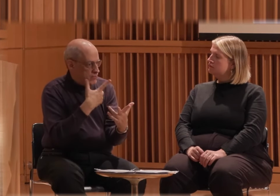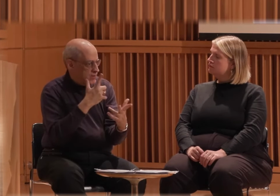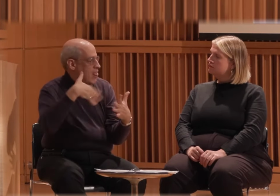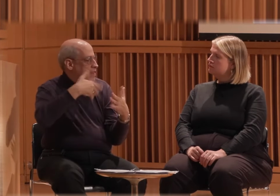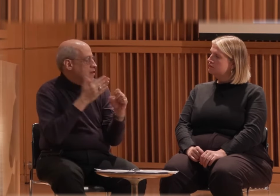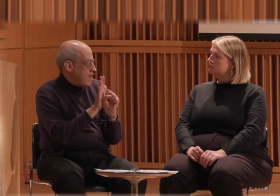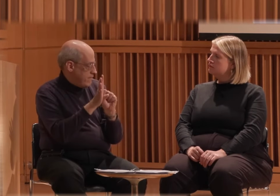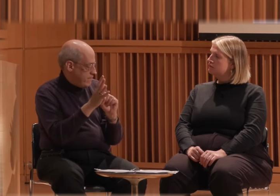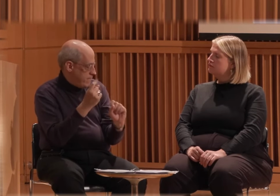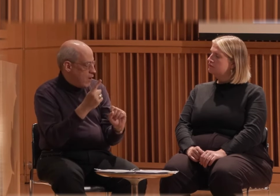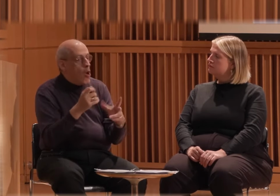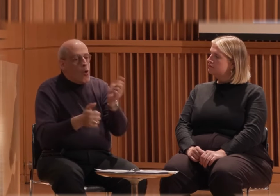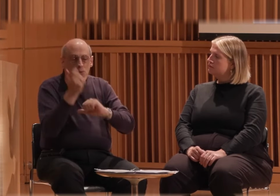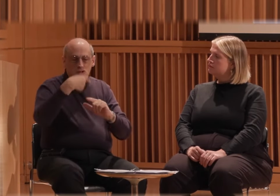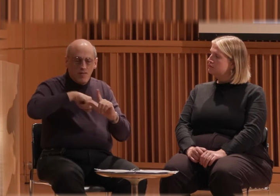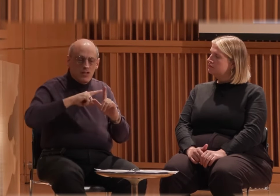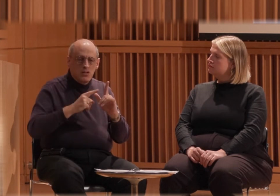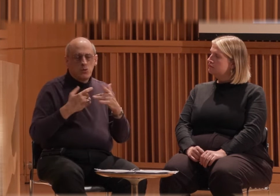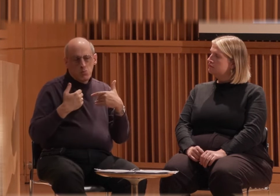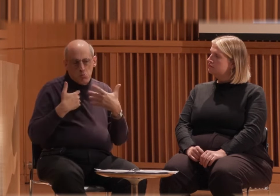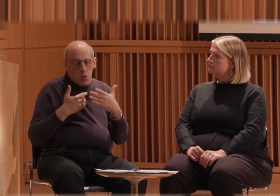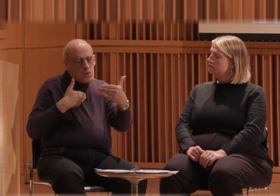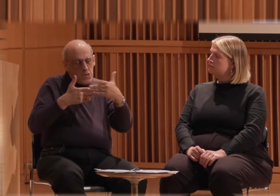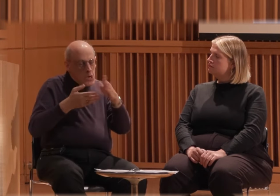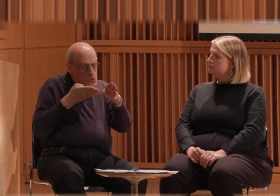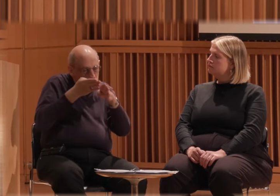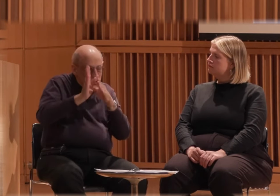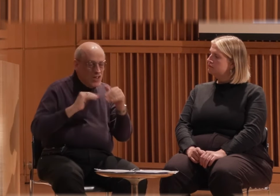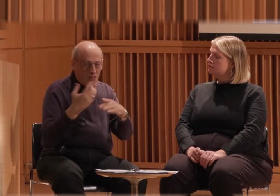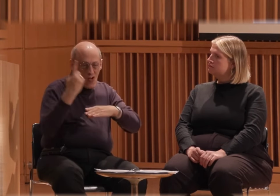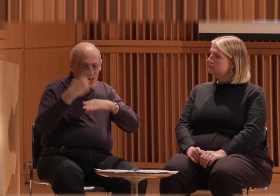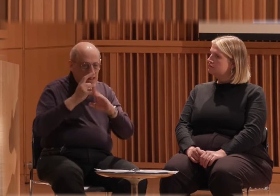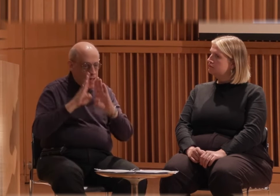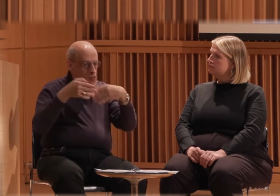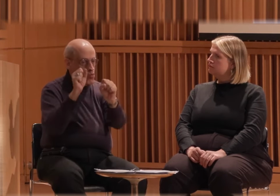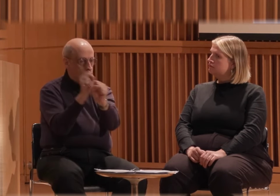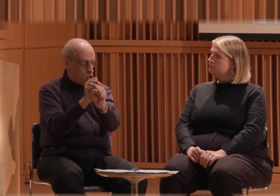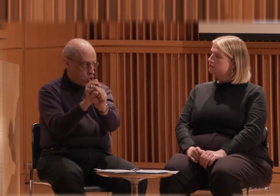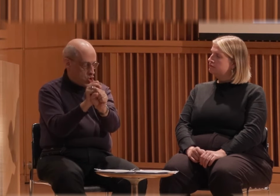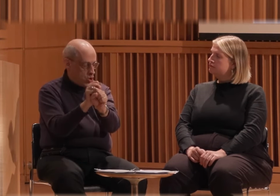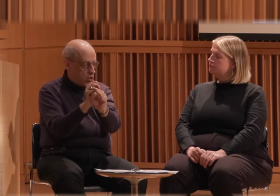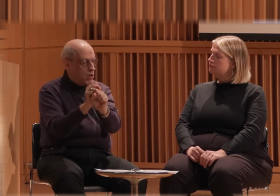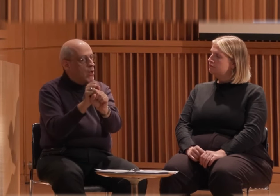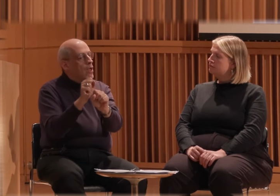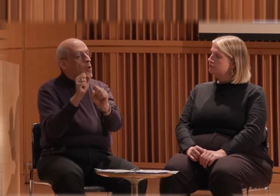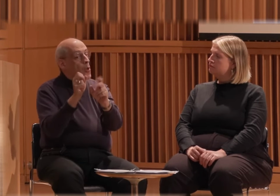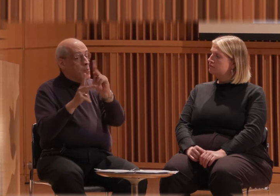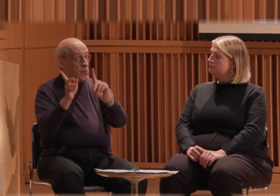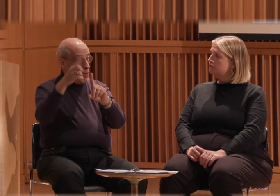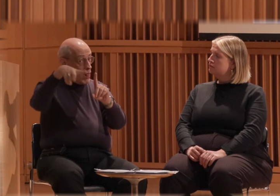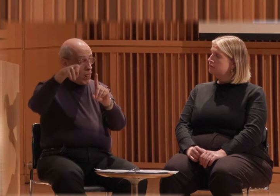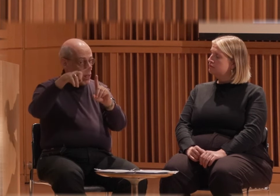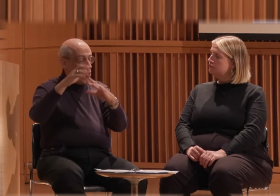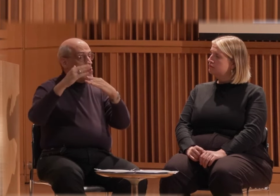spend, if not the majority of the day, close to the majority of the day working. And there are people who spend